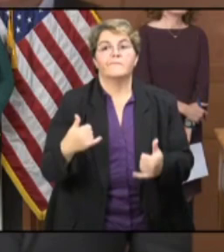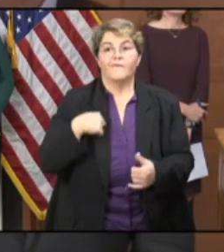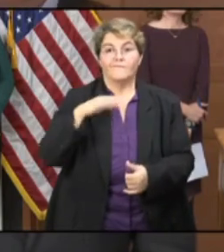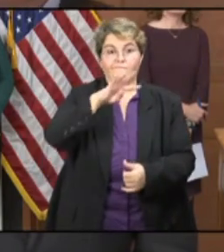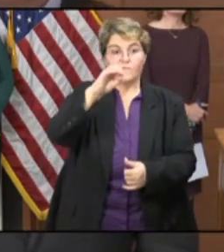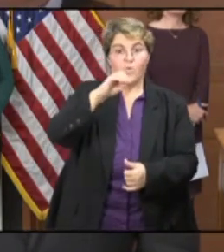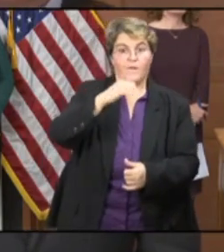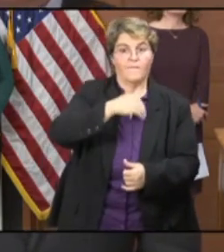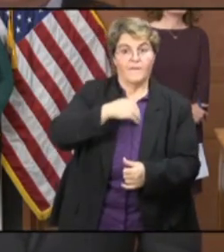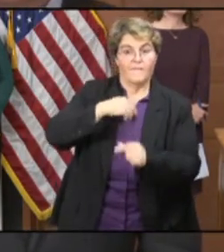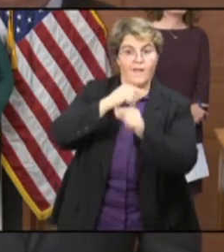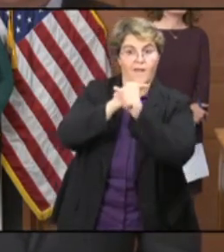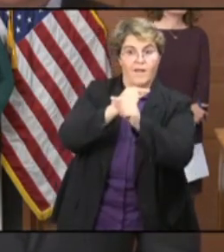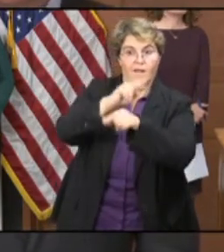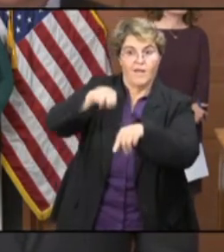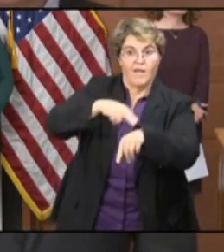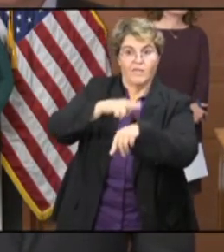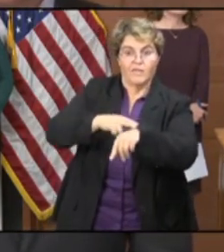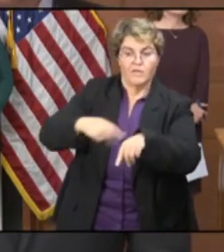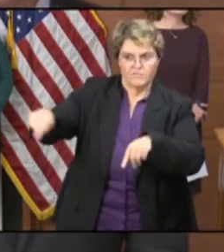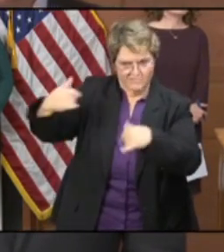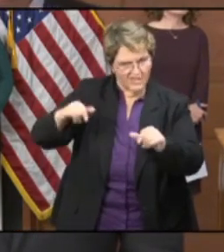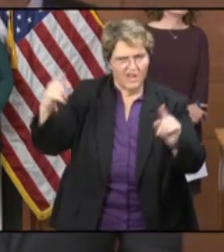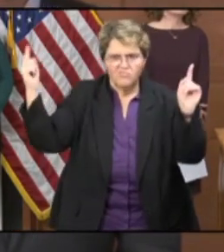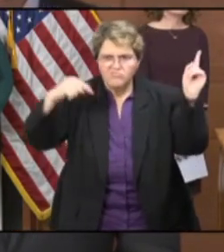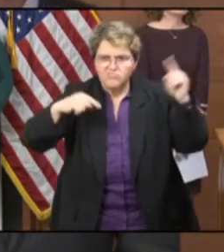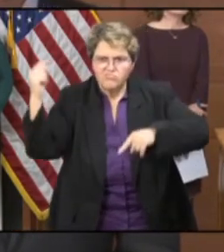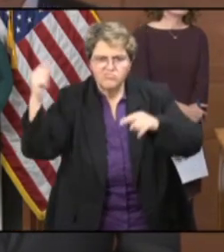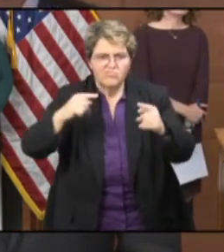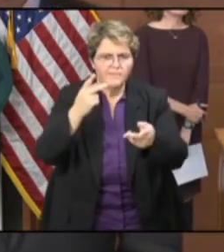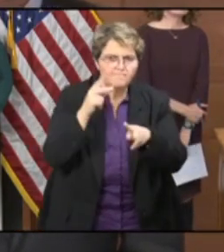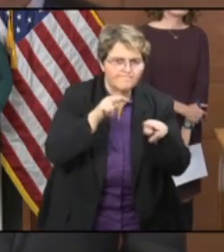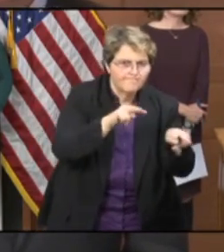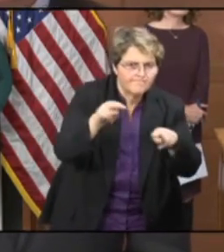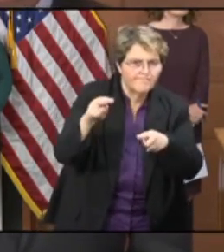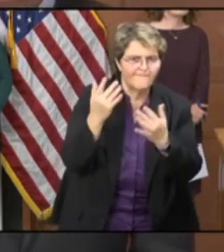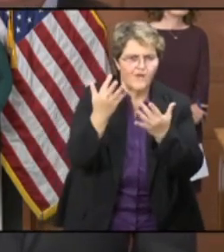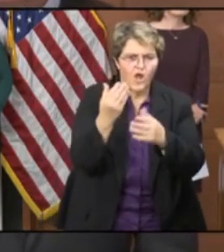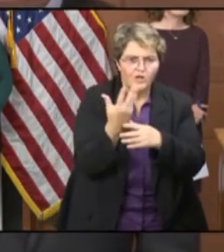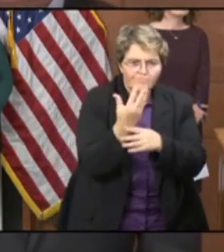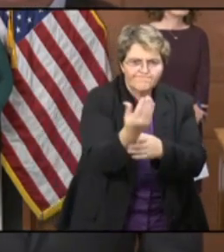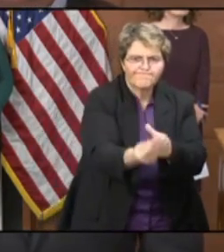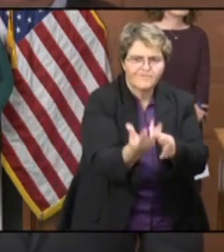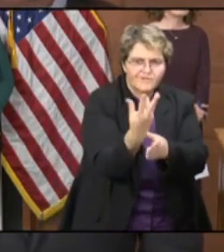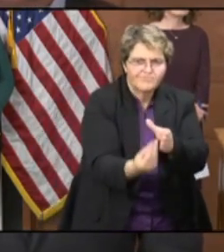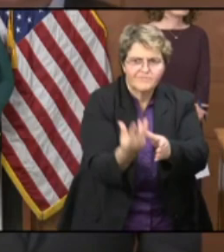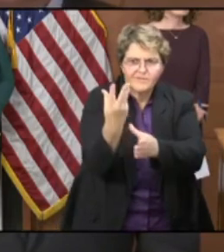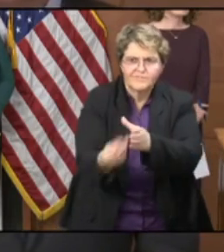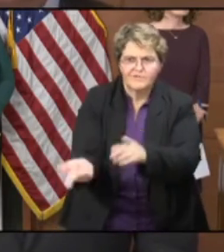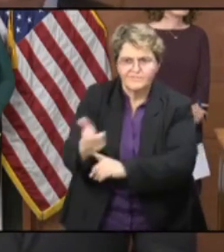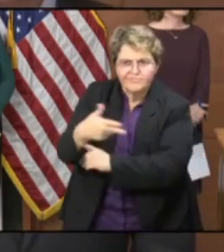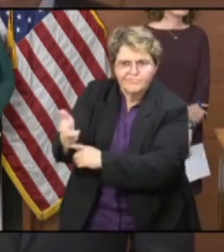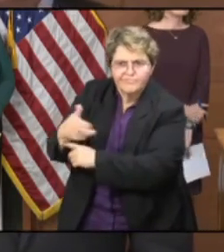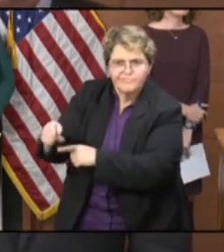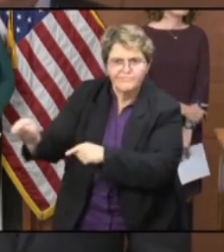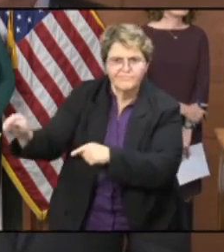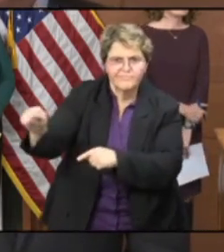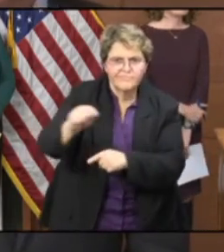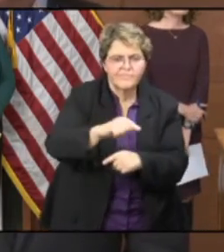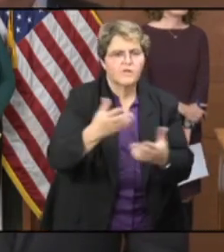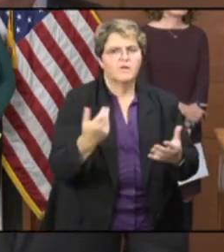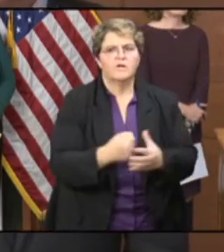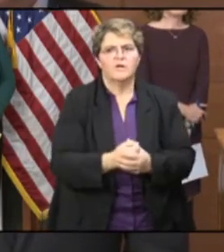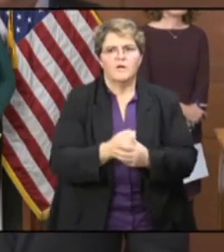that are on orders working the fire and fire operations. The majority of those individuals are working our aerial